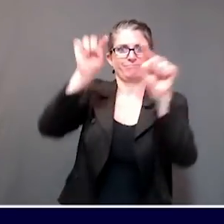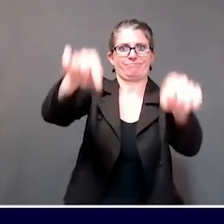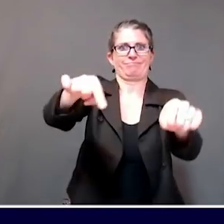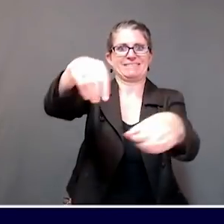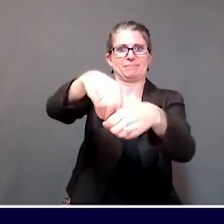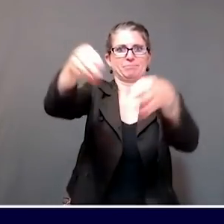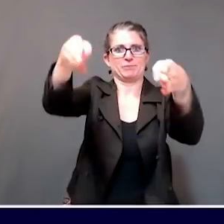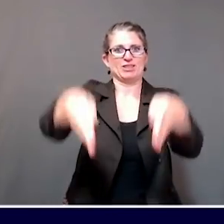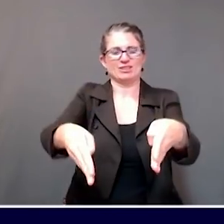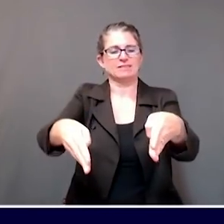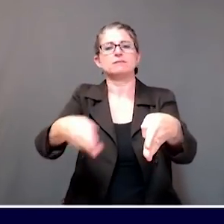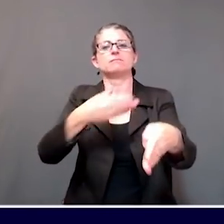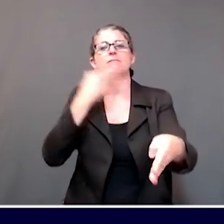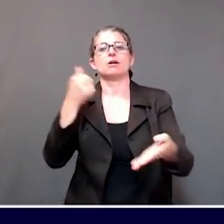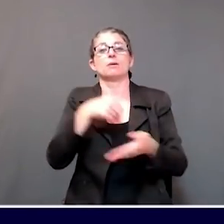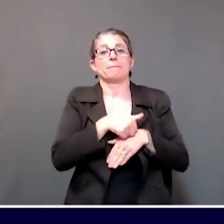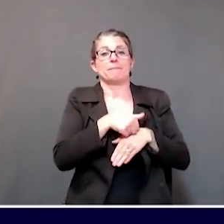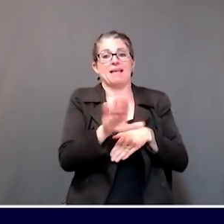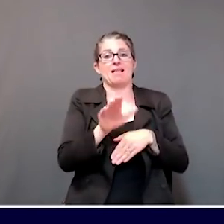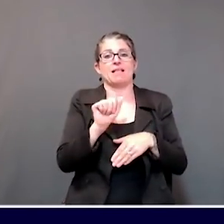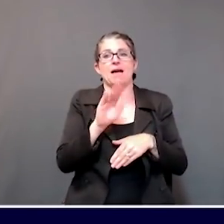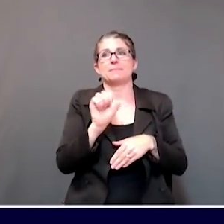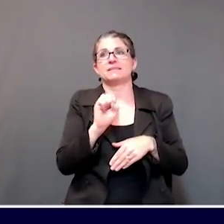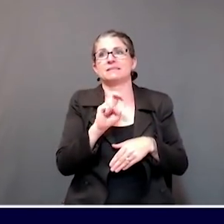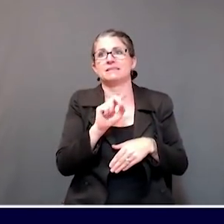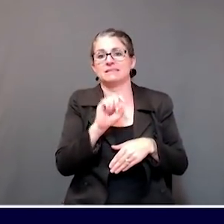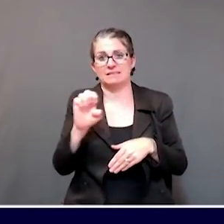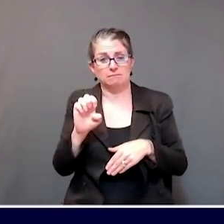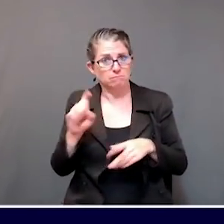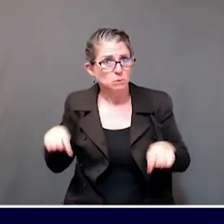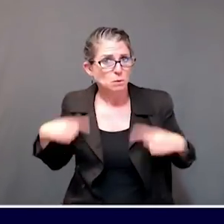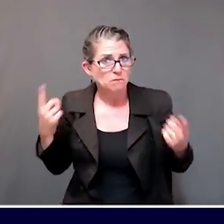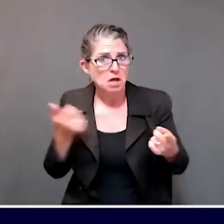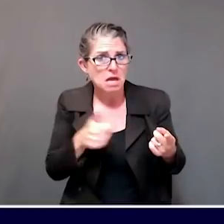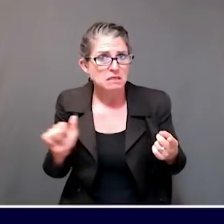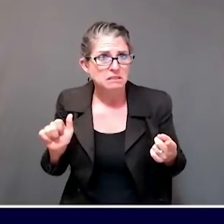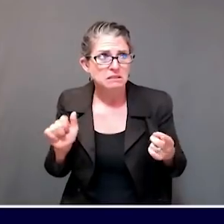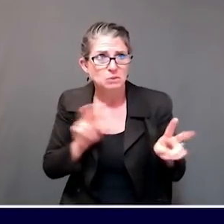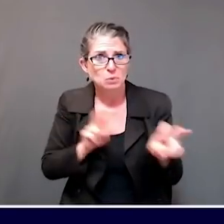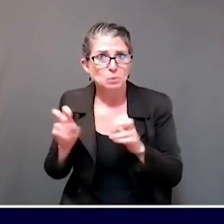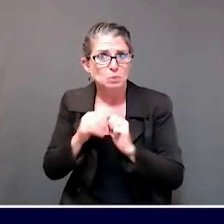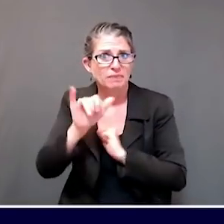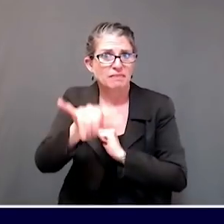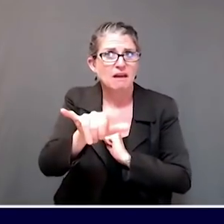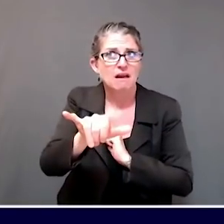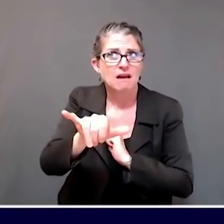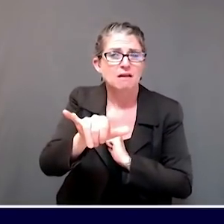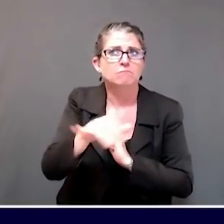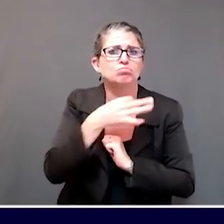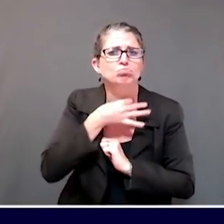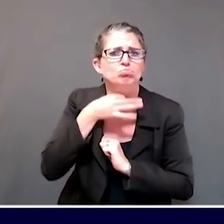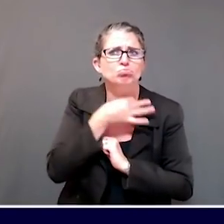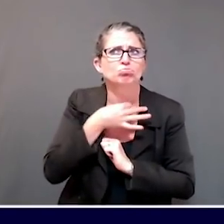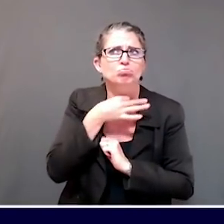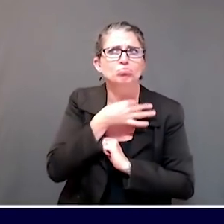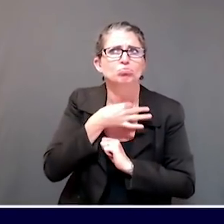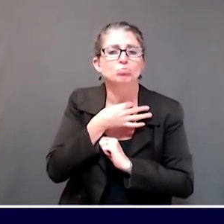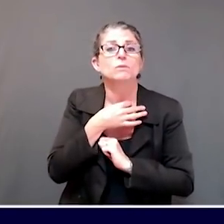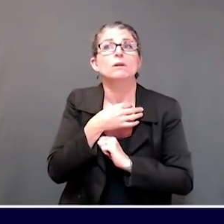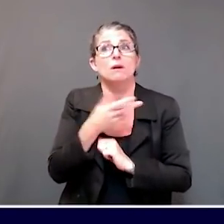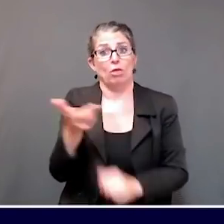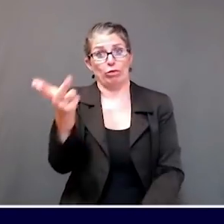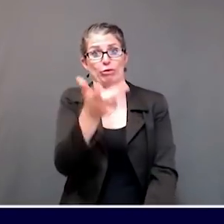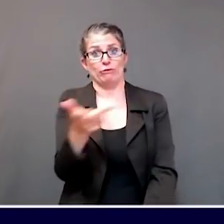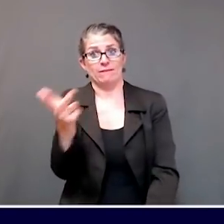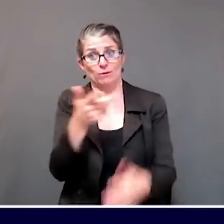that have arisen because of it. And also, it would be great to know if the three of you have voted, and if so, did you vote in